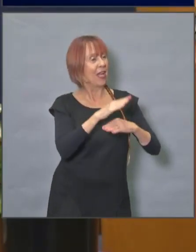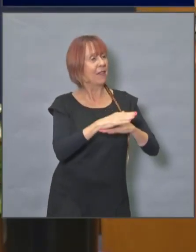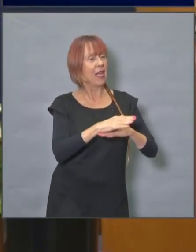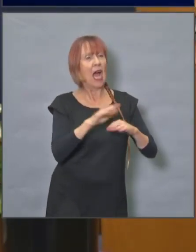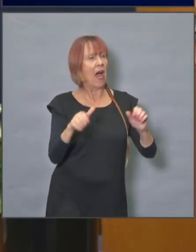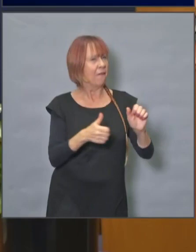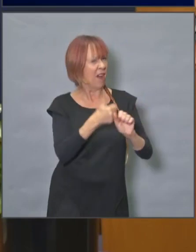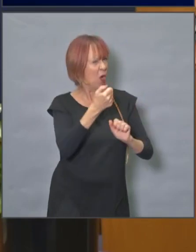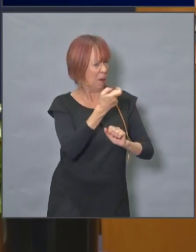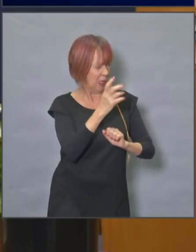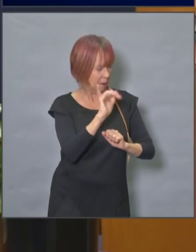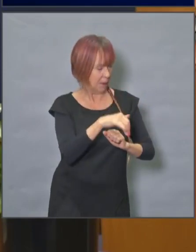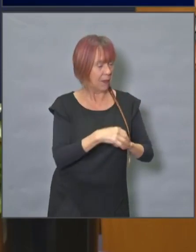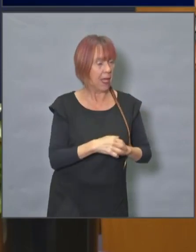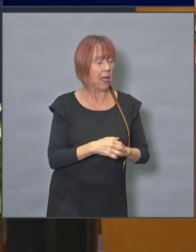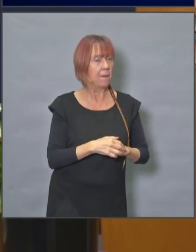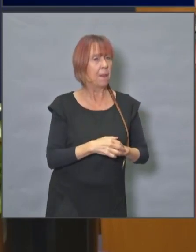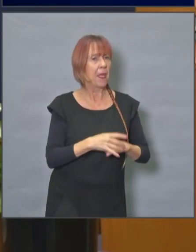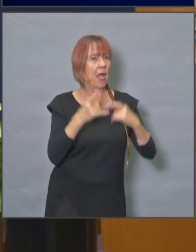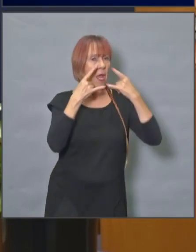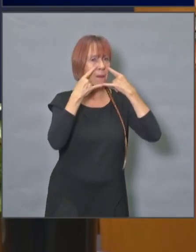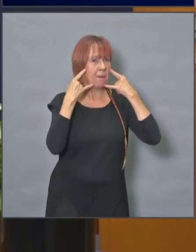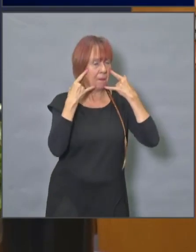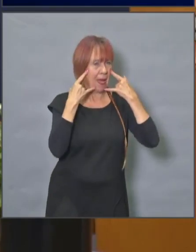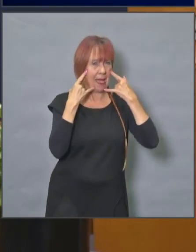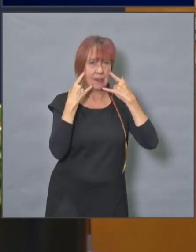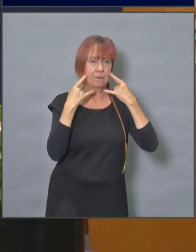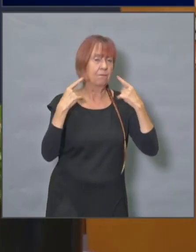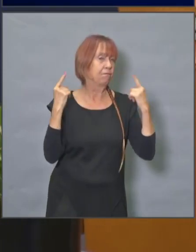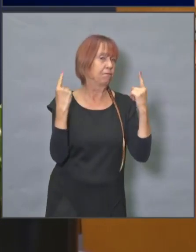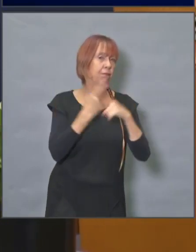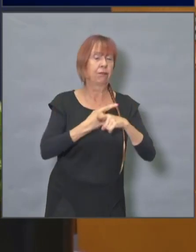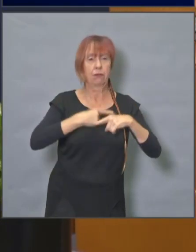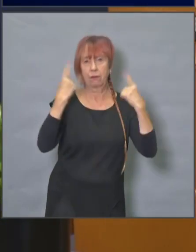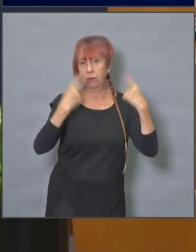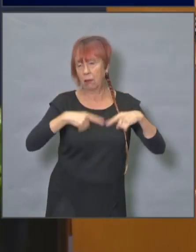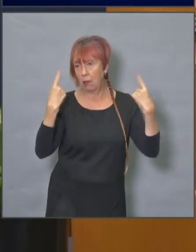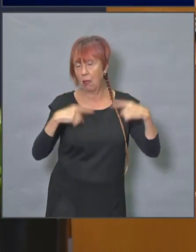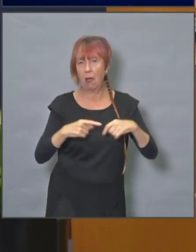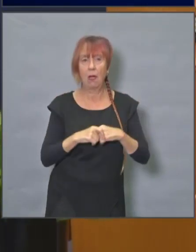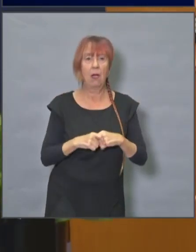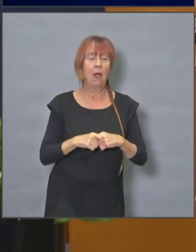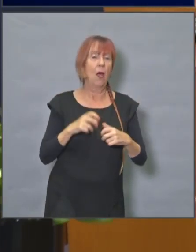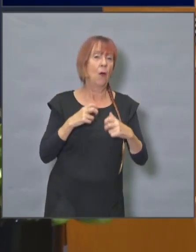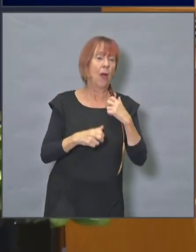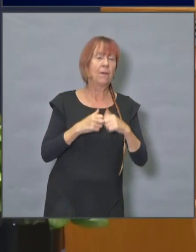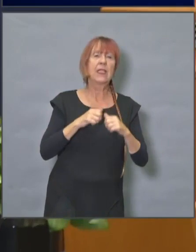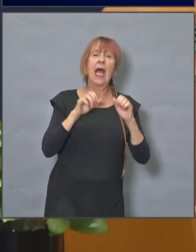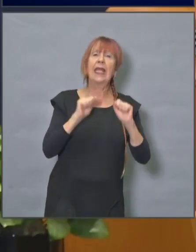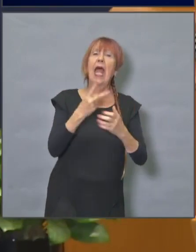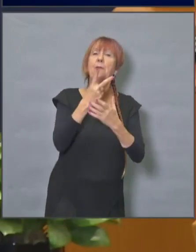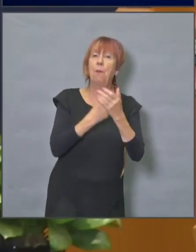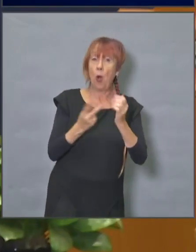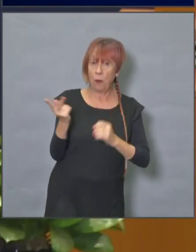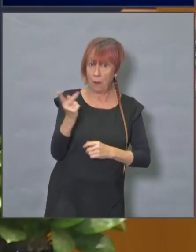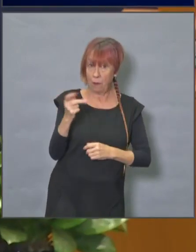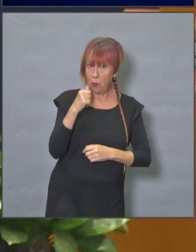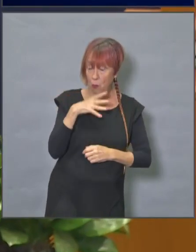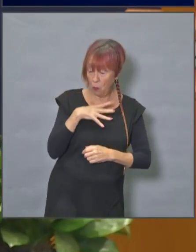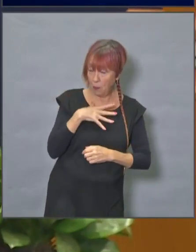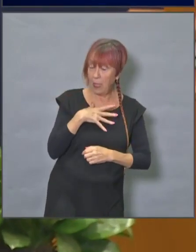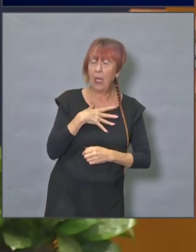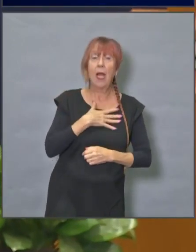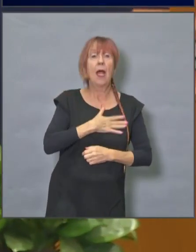up a little bit on that. The mask has been such a controversy. I wonder if both of you can weigh in on, number one, if